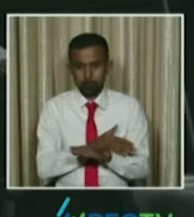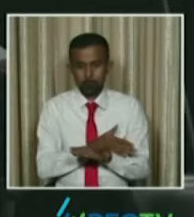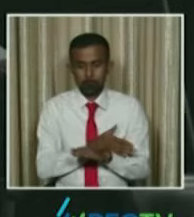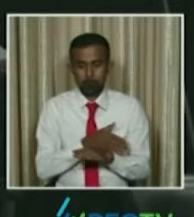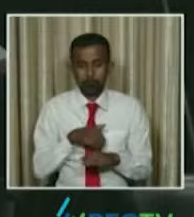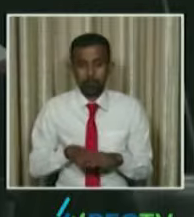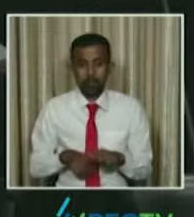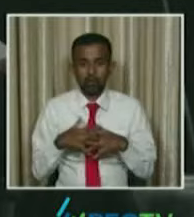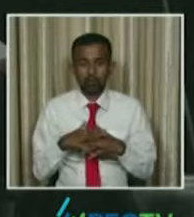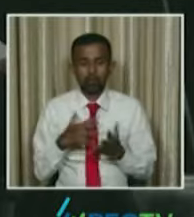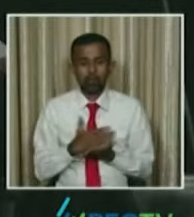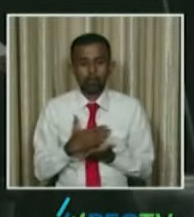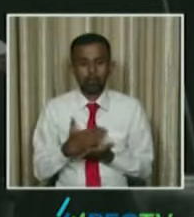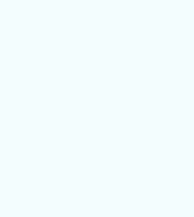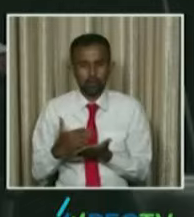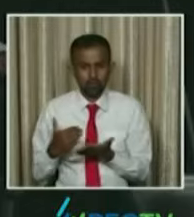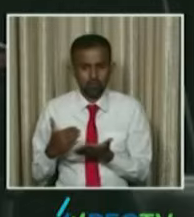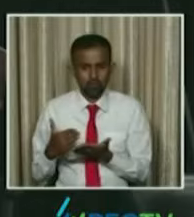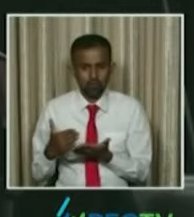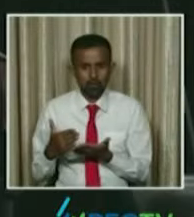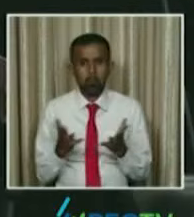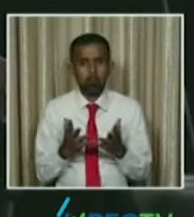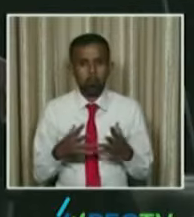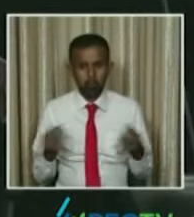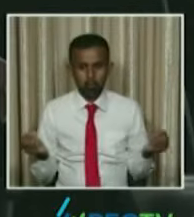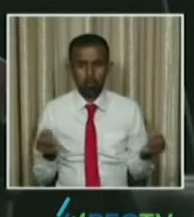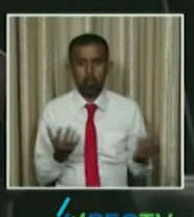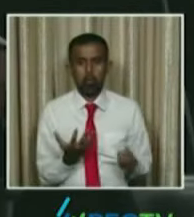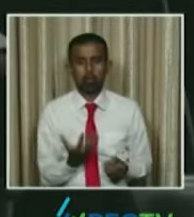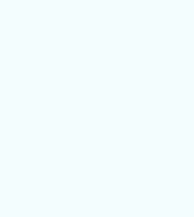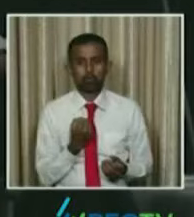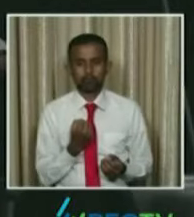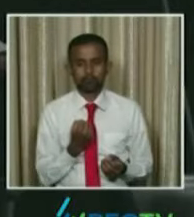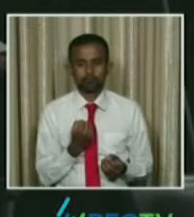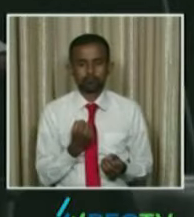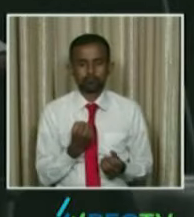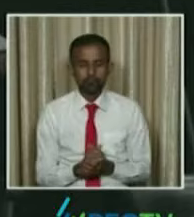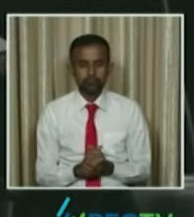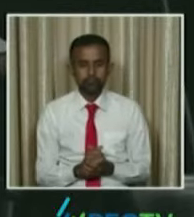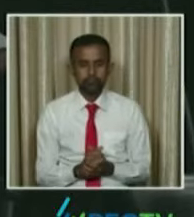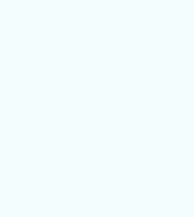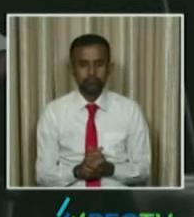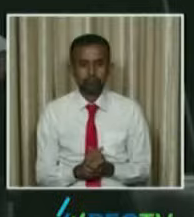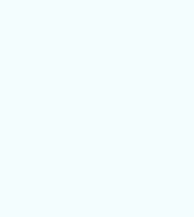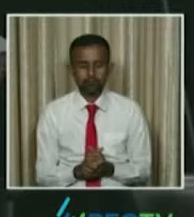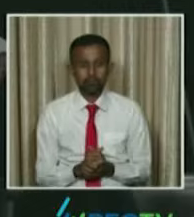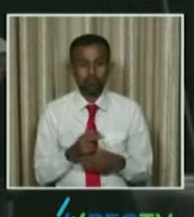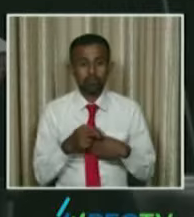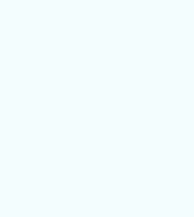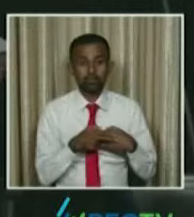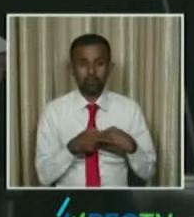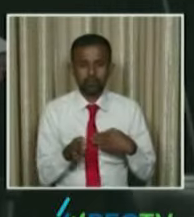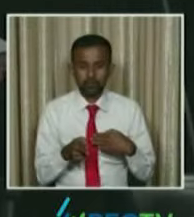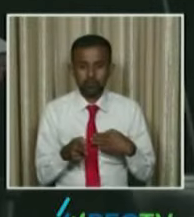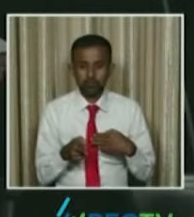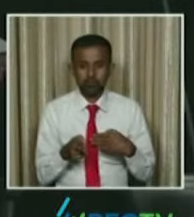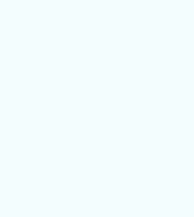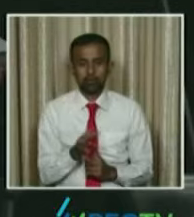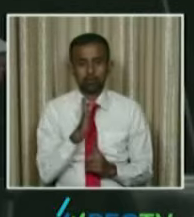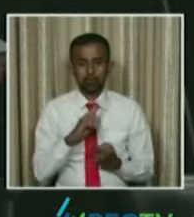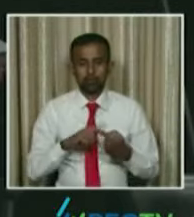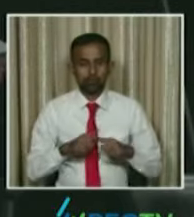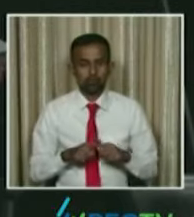cleared. Now I am saying because we took a decision not to back him at the presidential election, he is acting as a